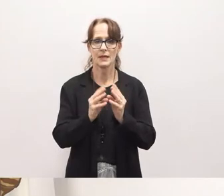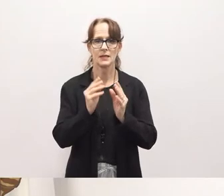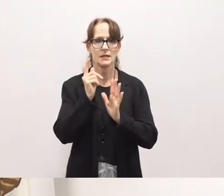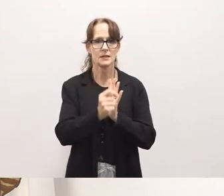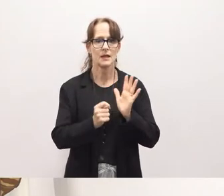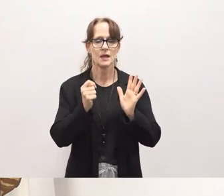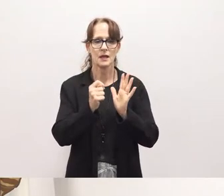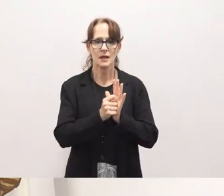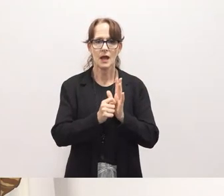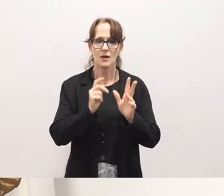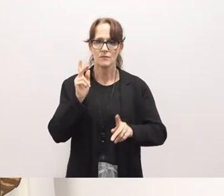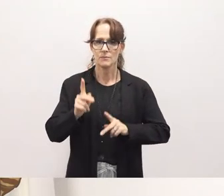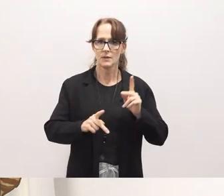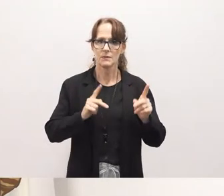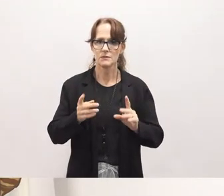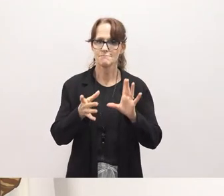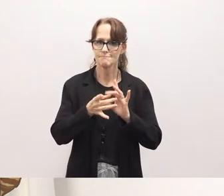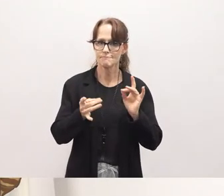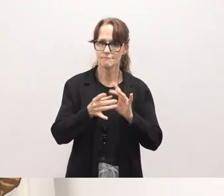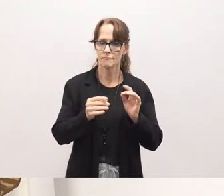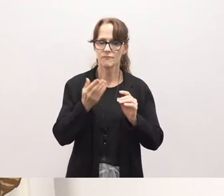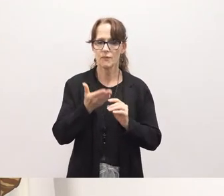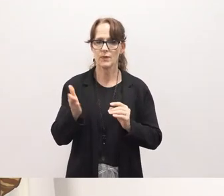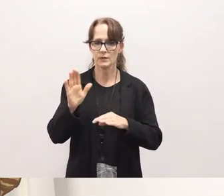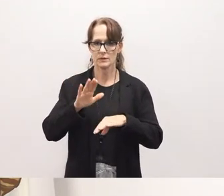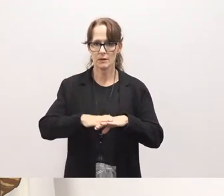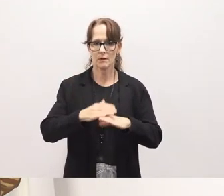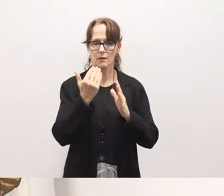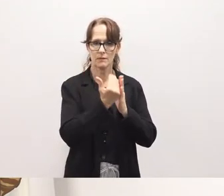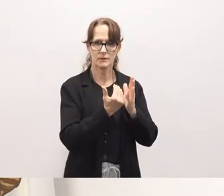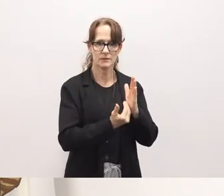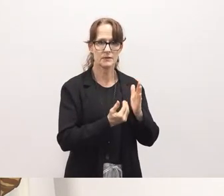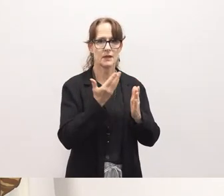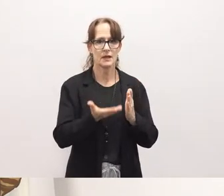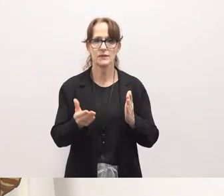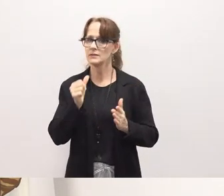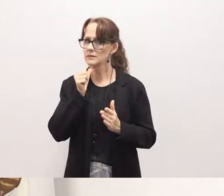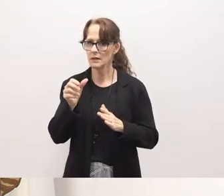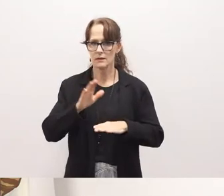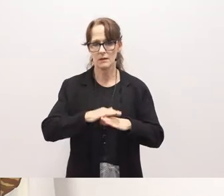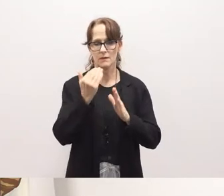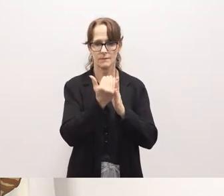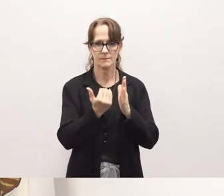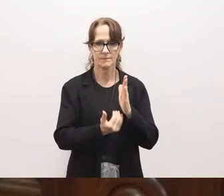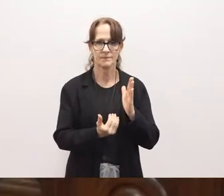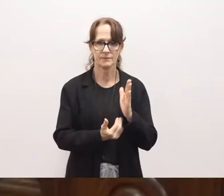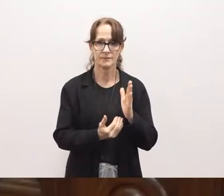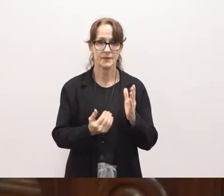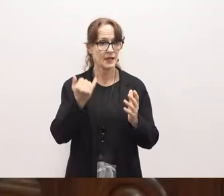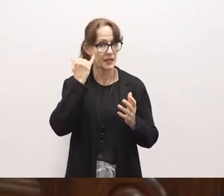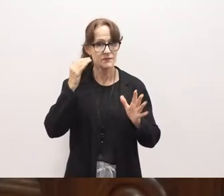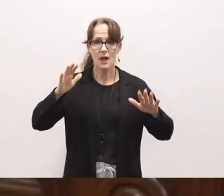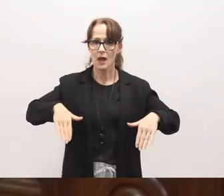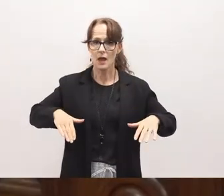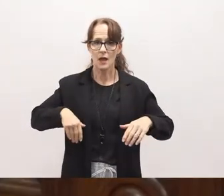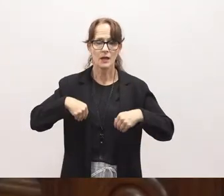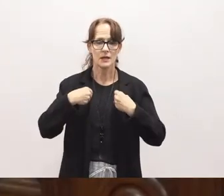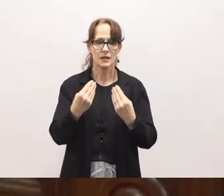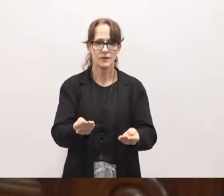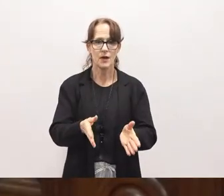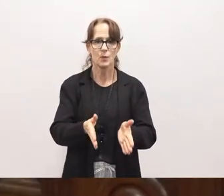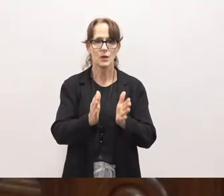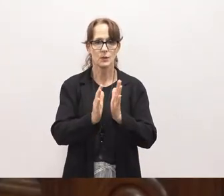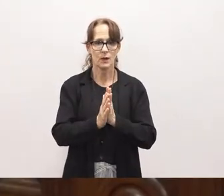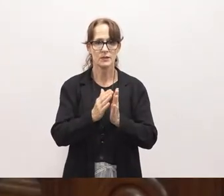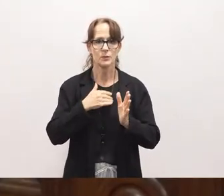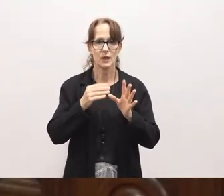the public to comment on matters on the agenda and matters not on the agenda. For those who have not already submitted a request, we have